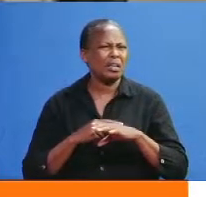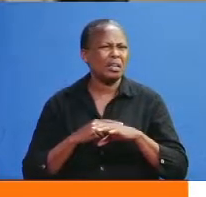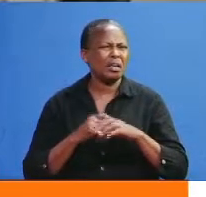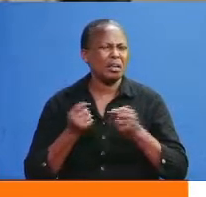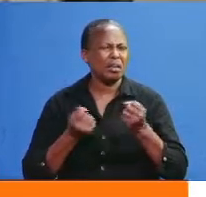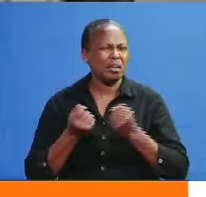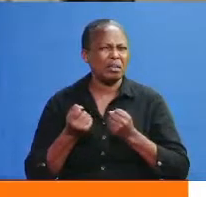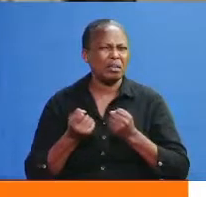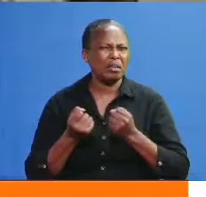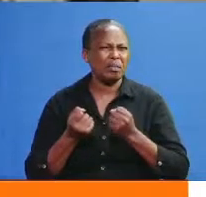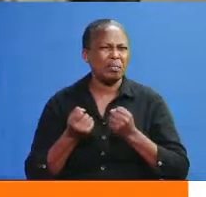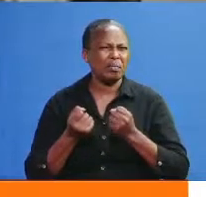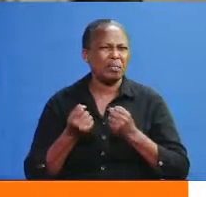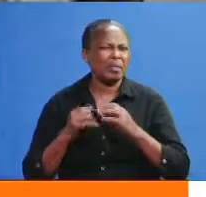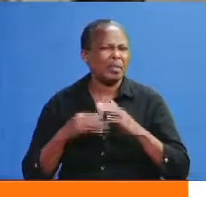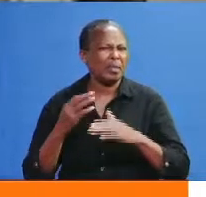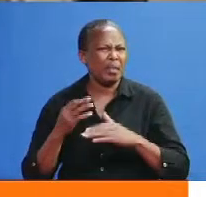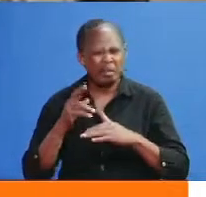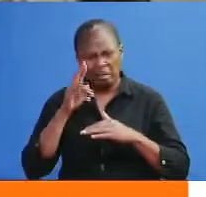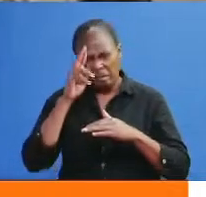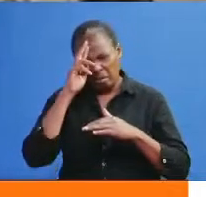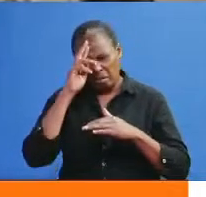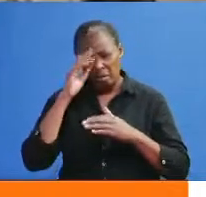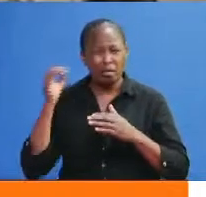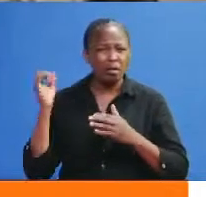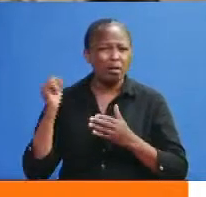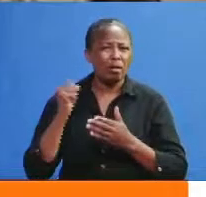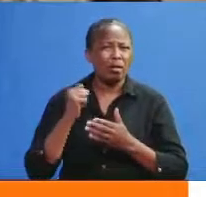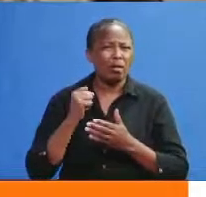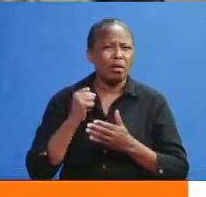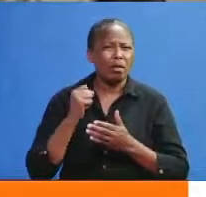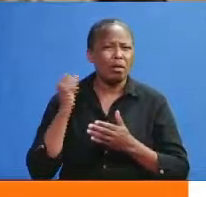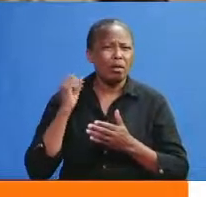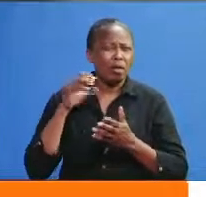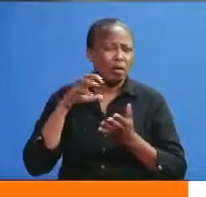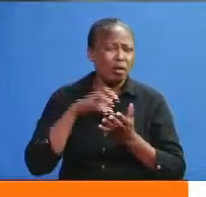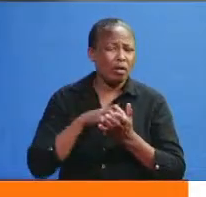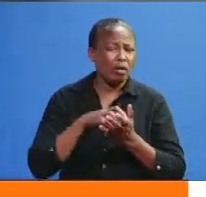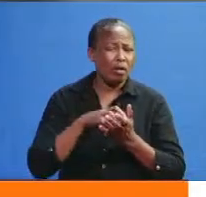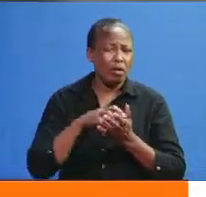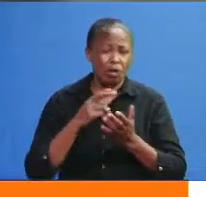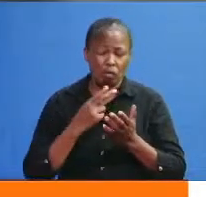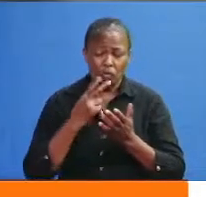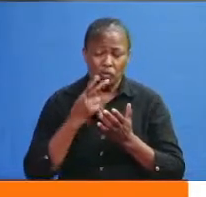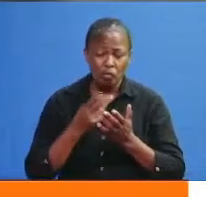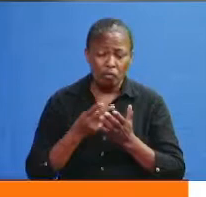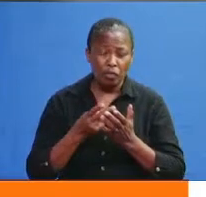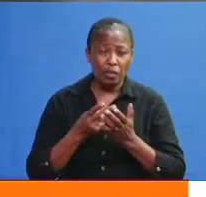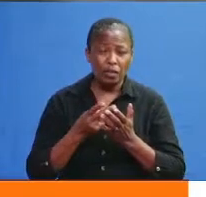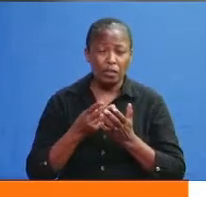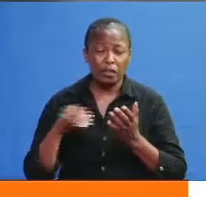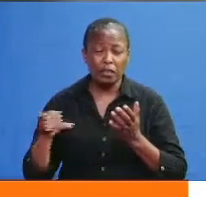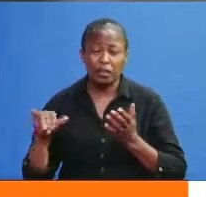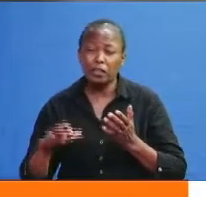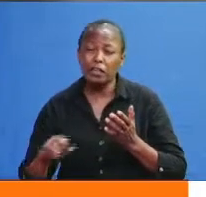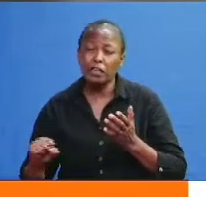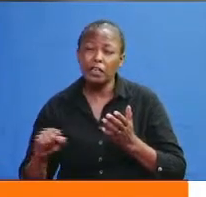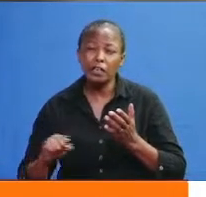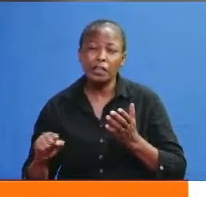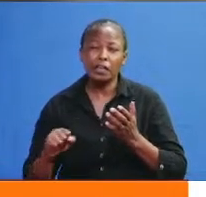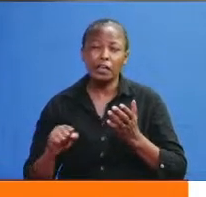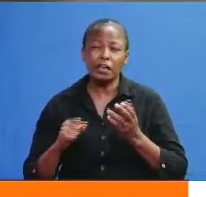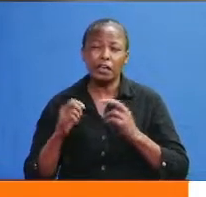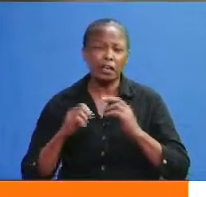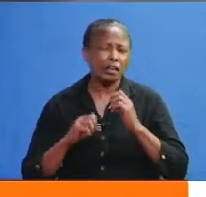less than an hour after a police officer from Kibiko Police Post visited the scene and went back to alert the scene of